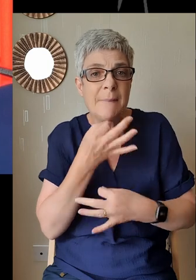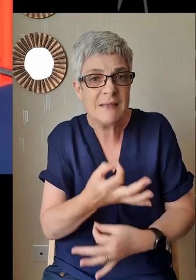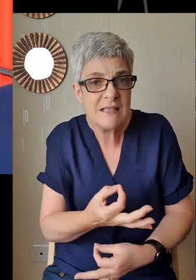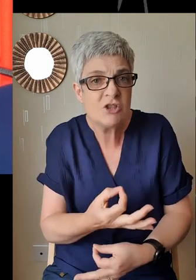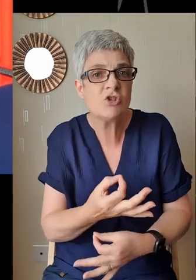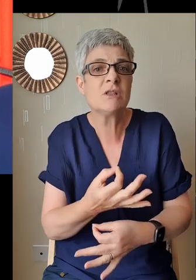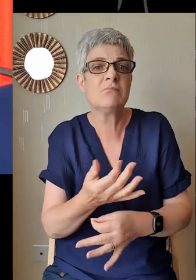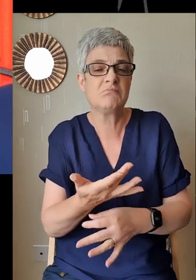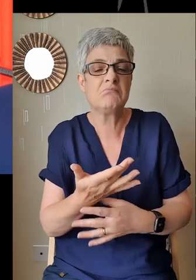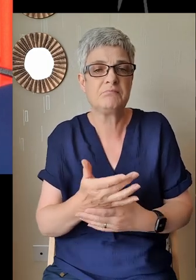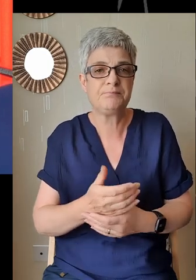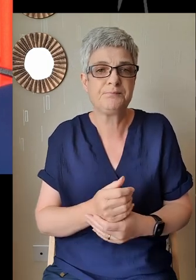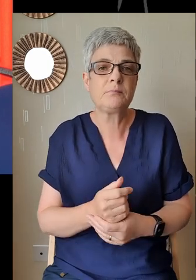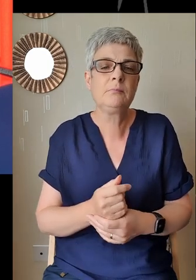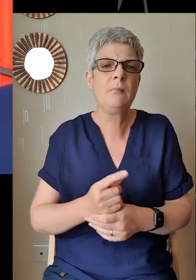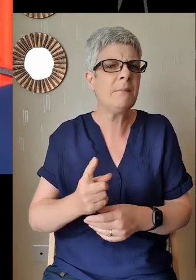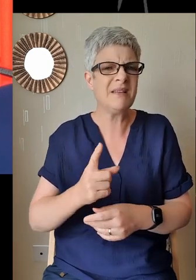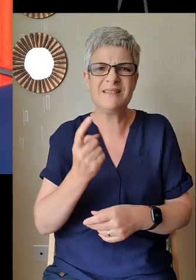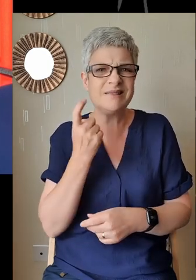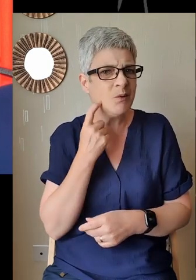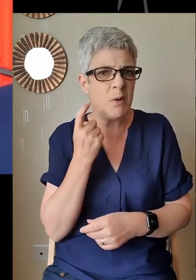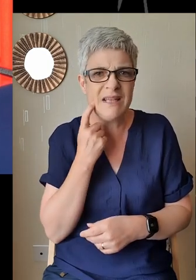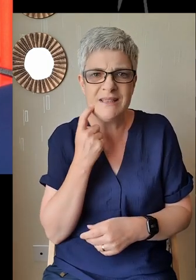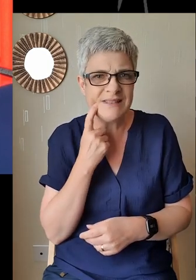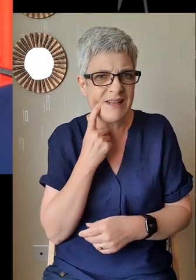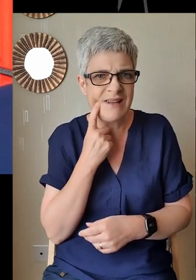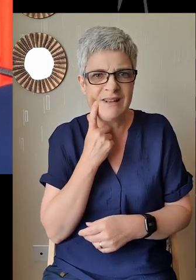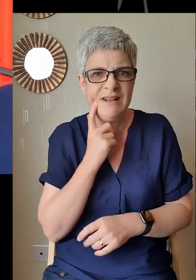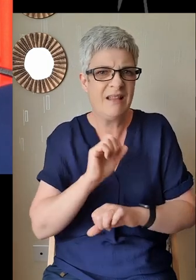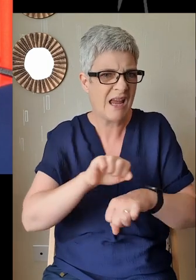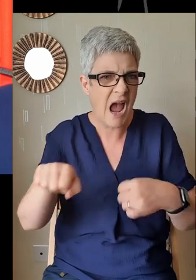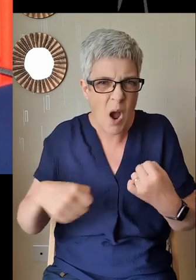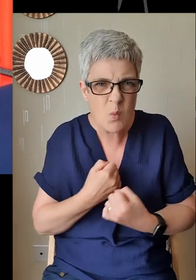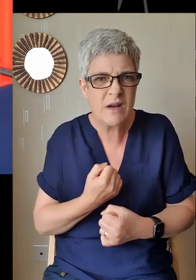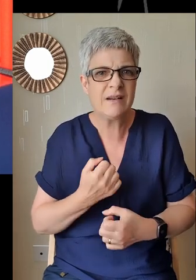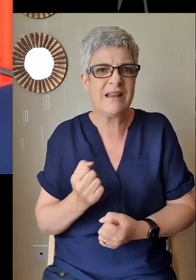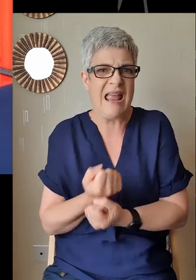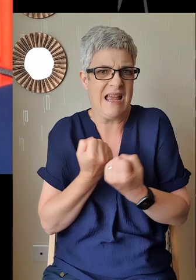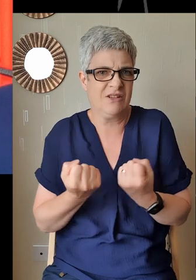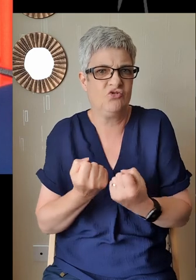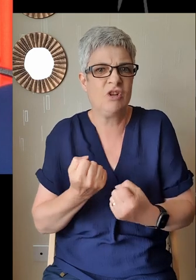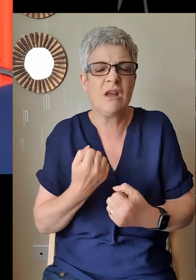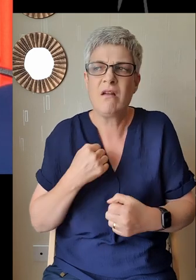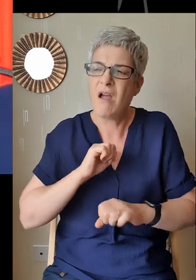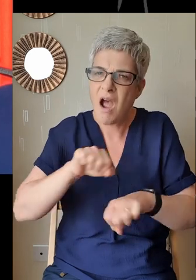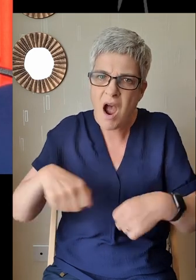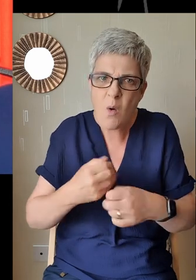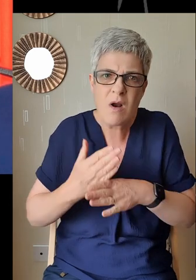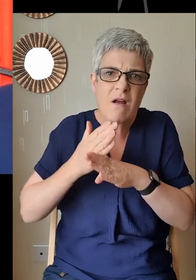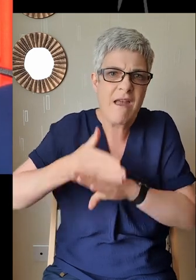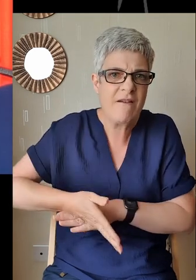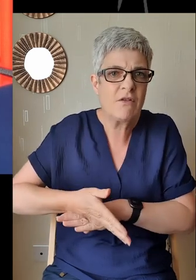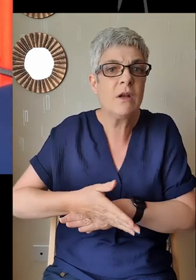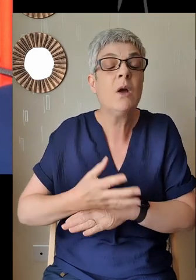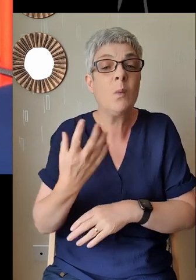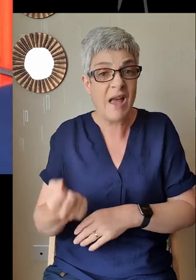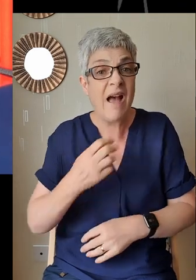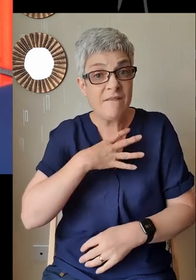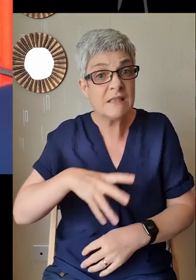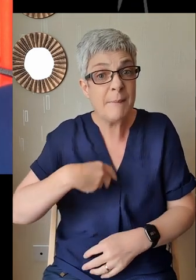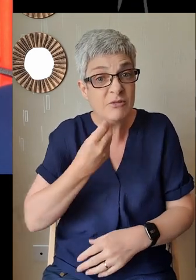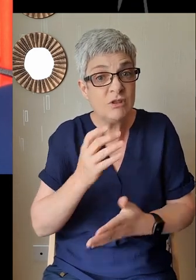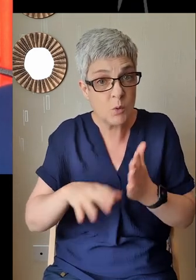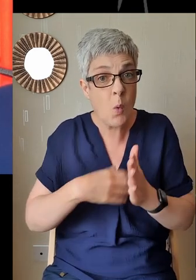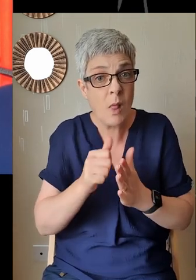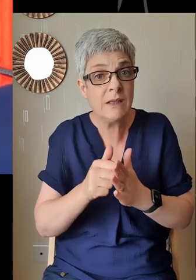nature. But it's not simply down to our energy and effort. Christians have the Holy Spirit. Every Christian